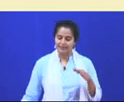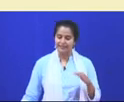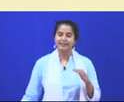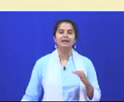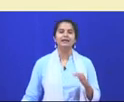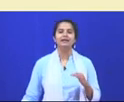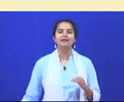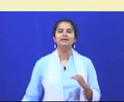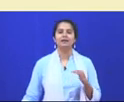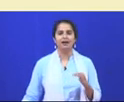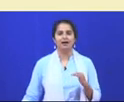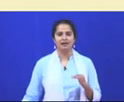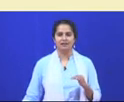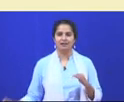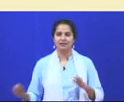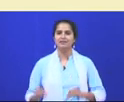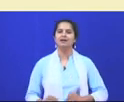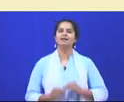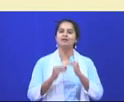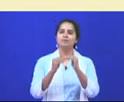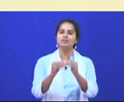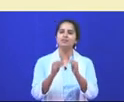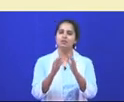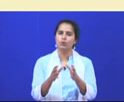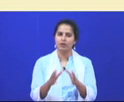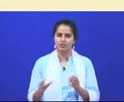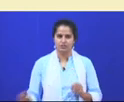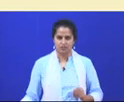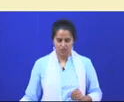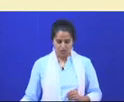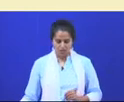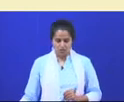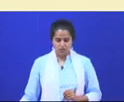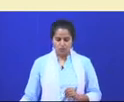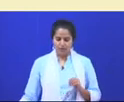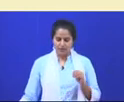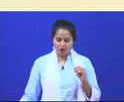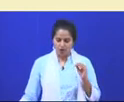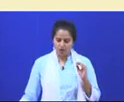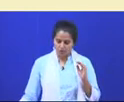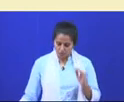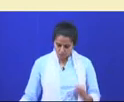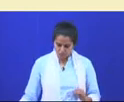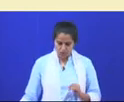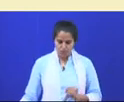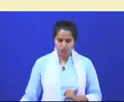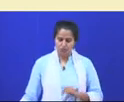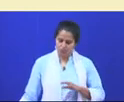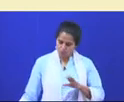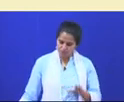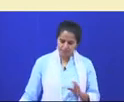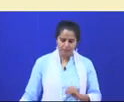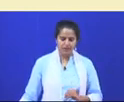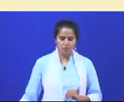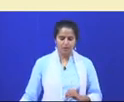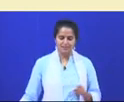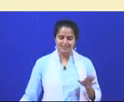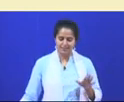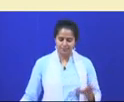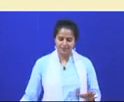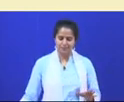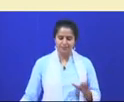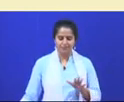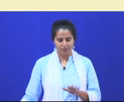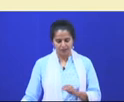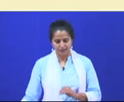or adhikarana karaka. Adhikarana means the location. So it, or which is also more simply known as